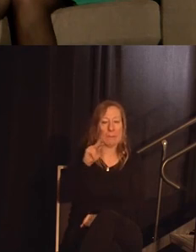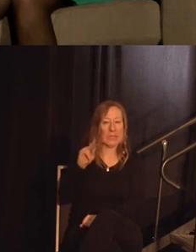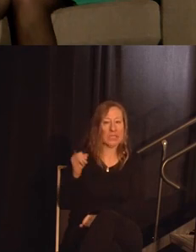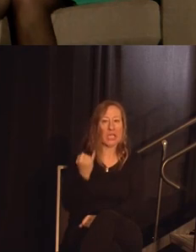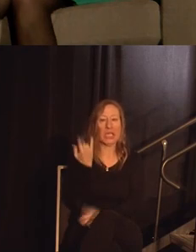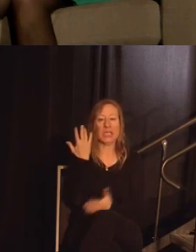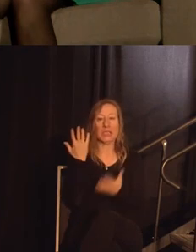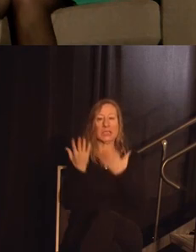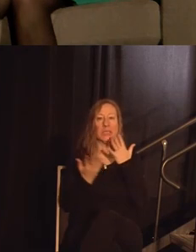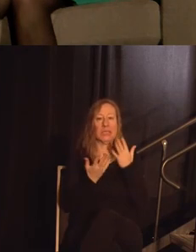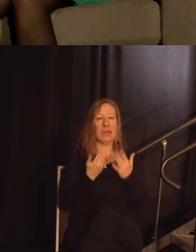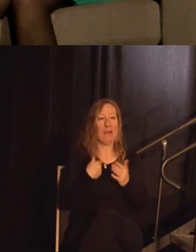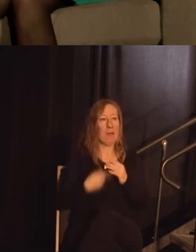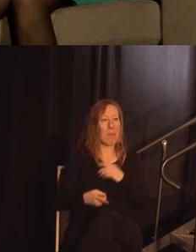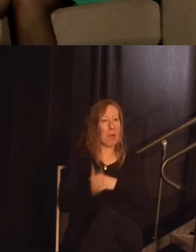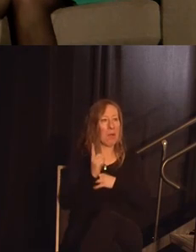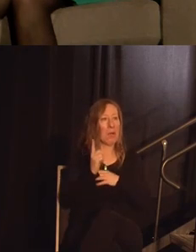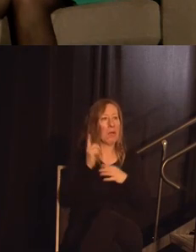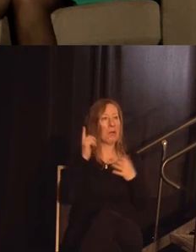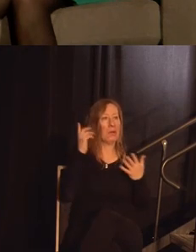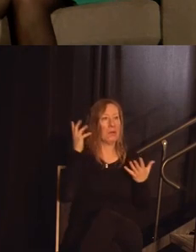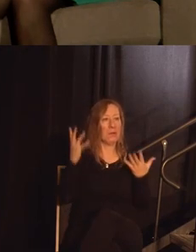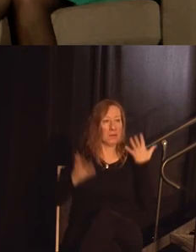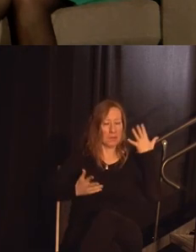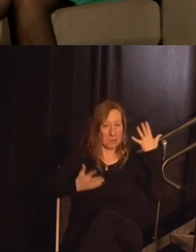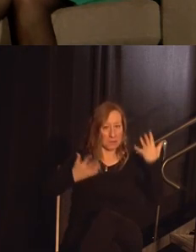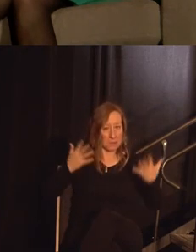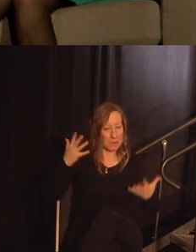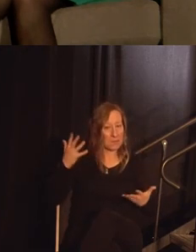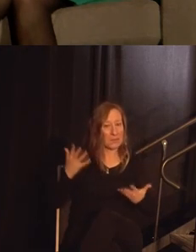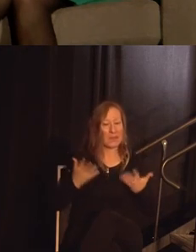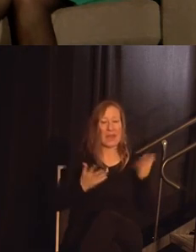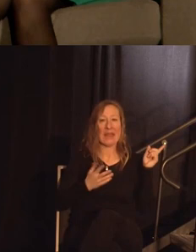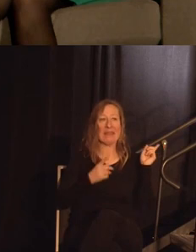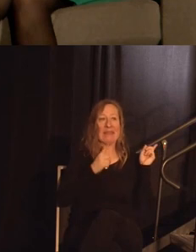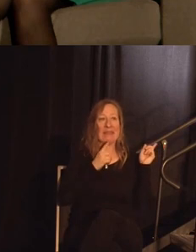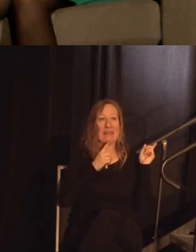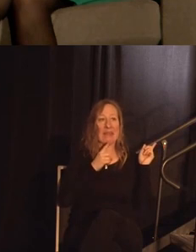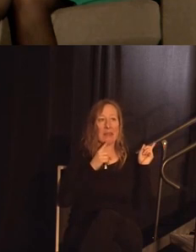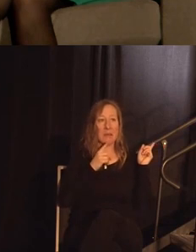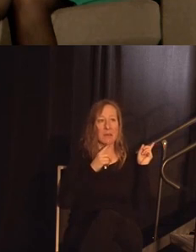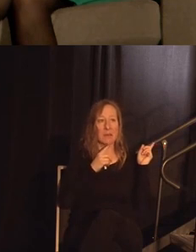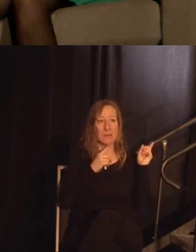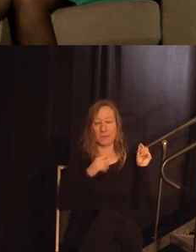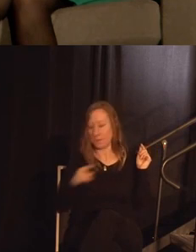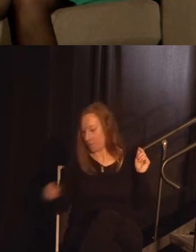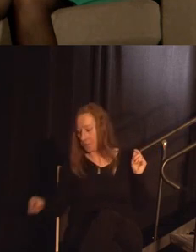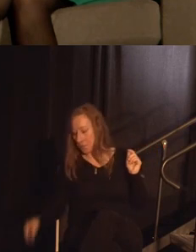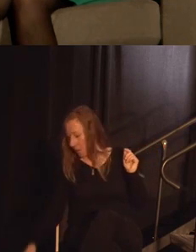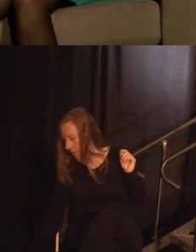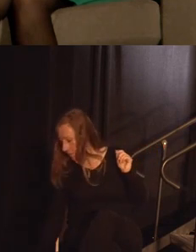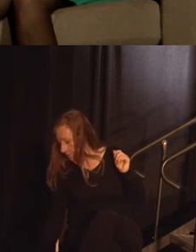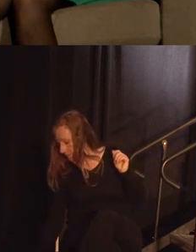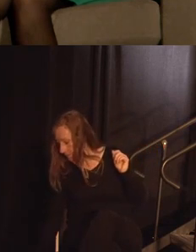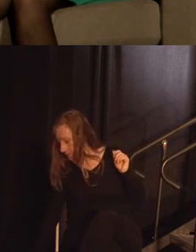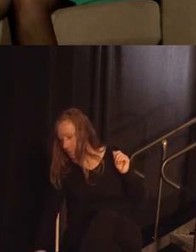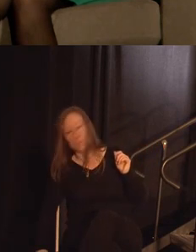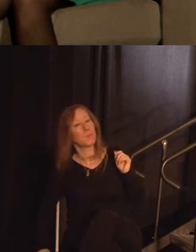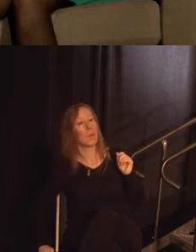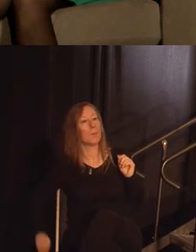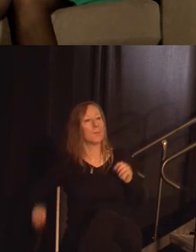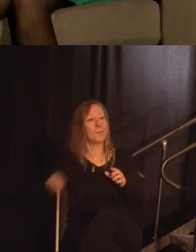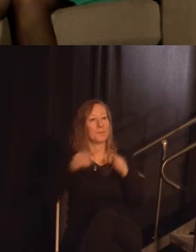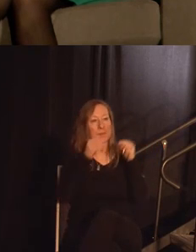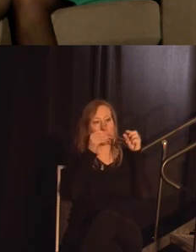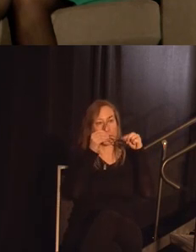boners. Baloo... this is very... Is this niche, Disney's Robin Hood? It's not, right? It's a huge